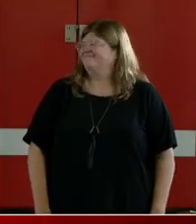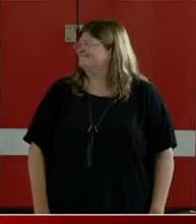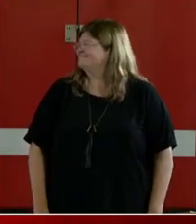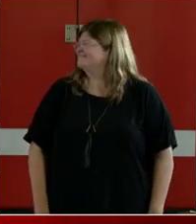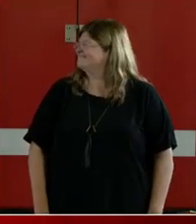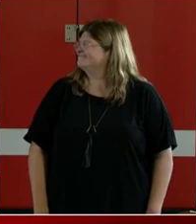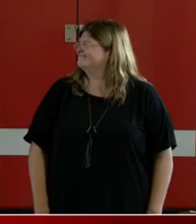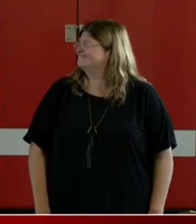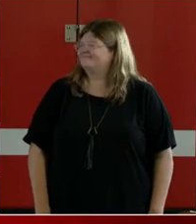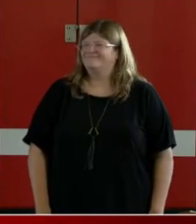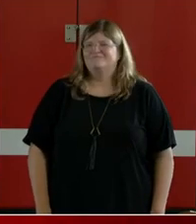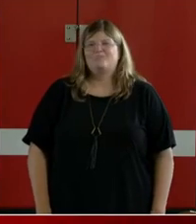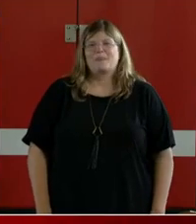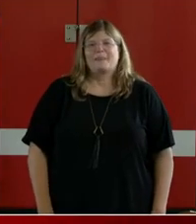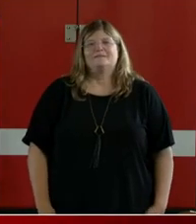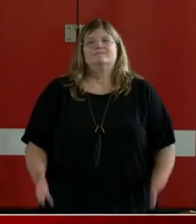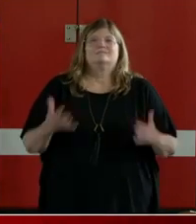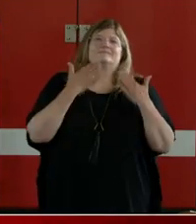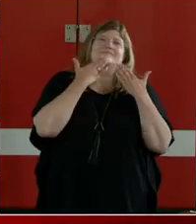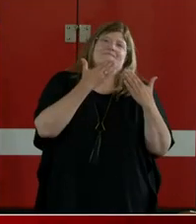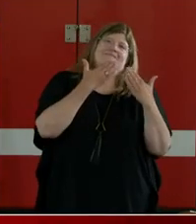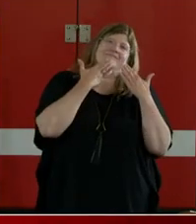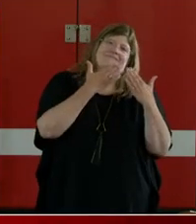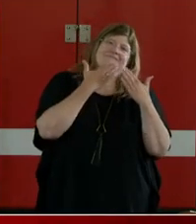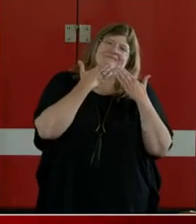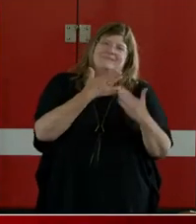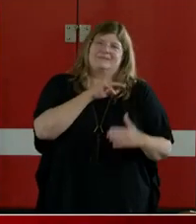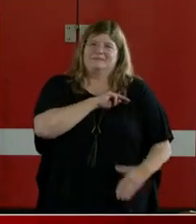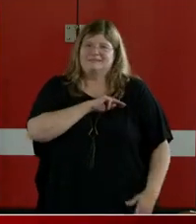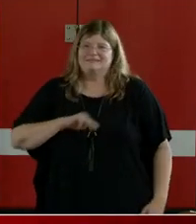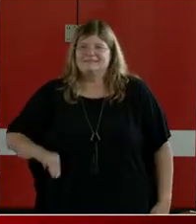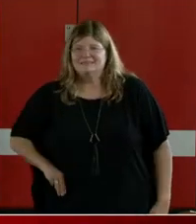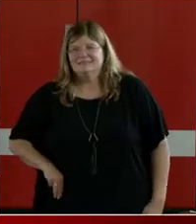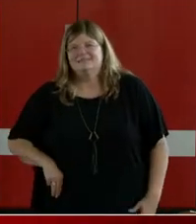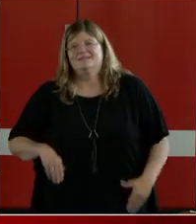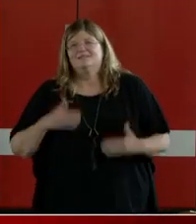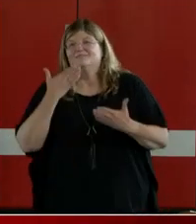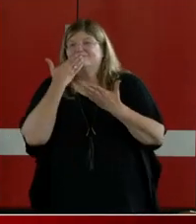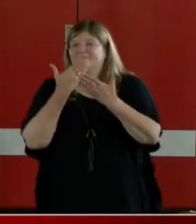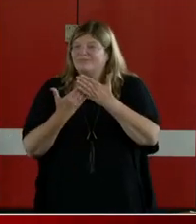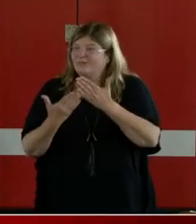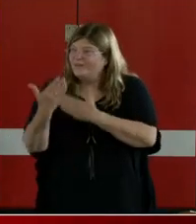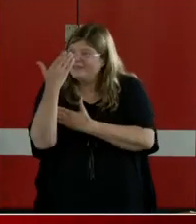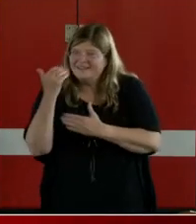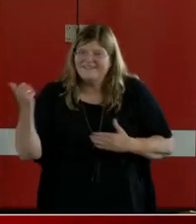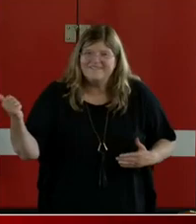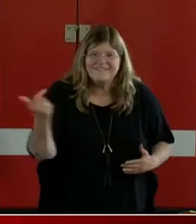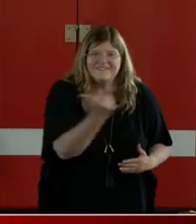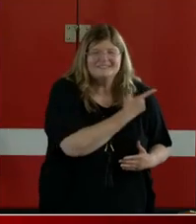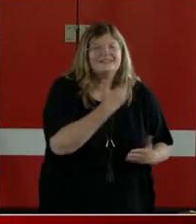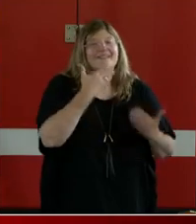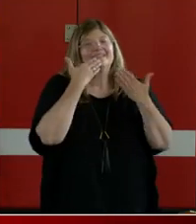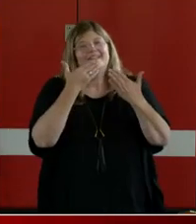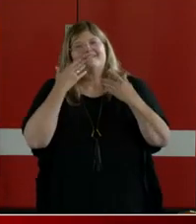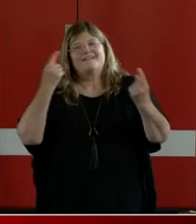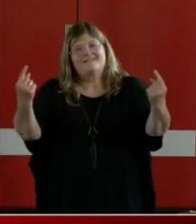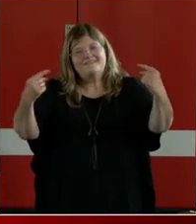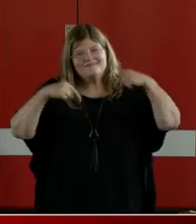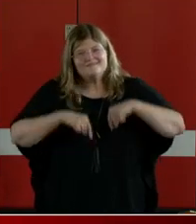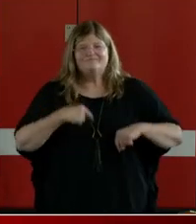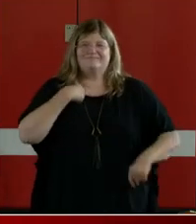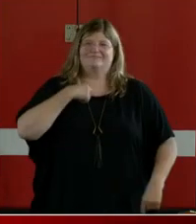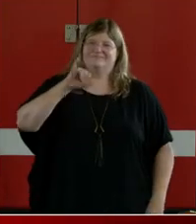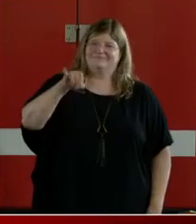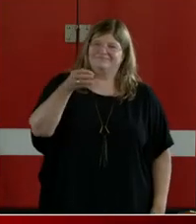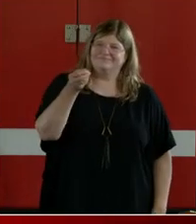Thank you so much for that, Mayor Bowser. Good morning, everybody. Thank you for coming. I am John Donnelly, a